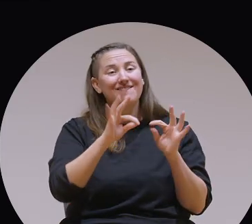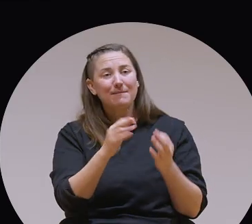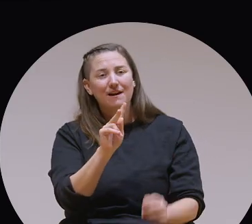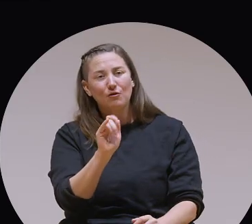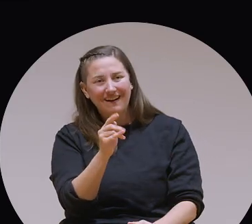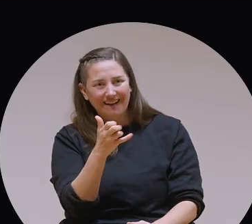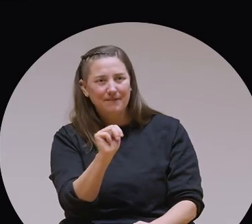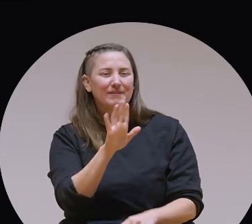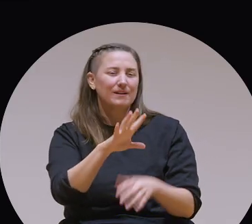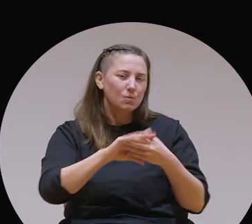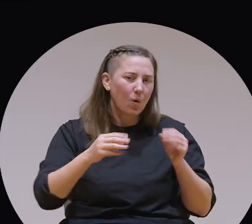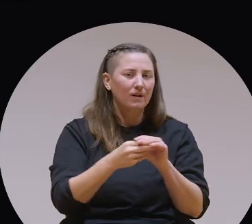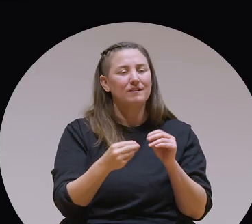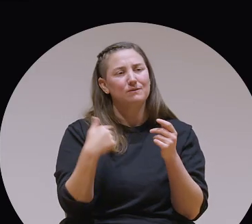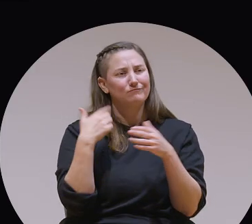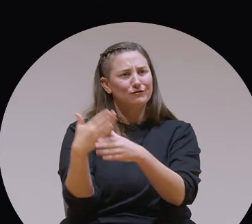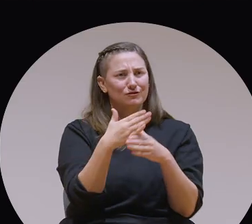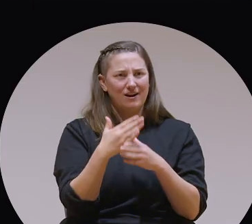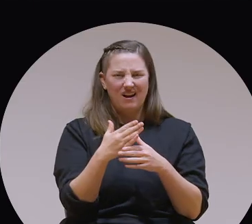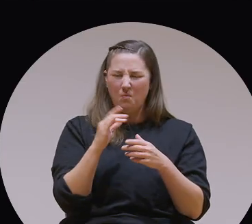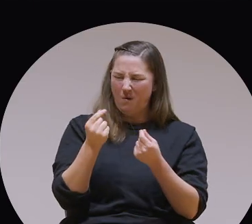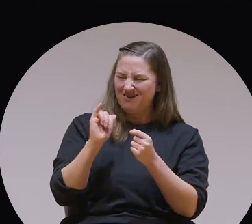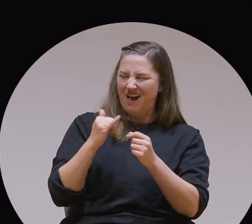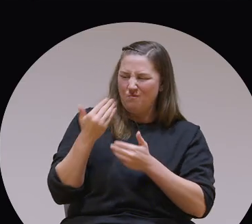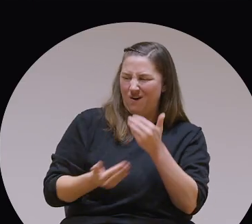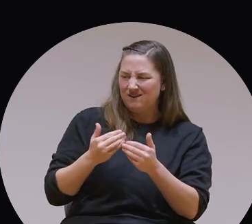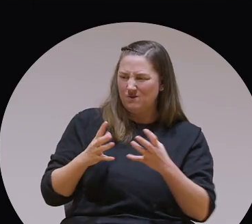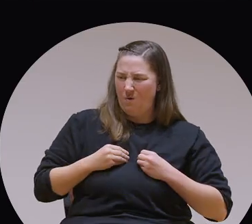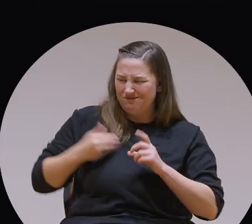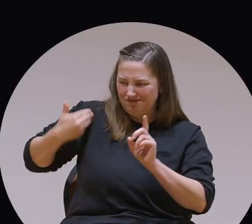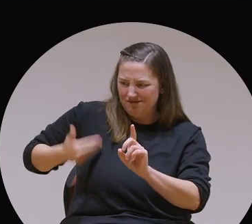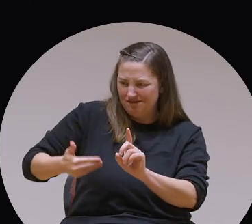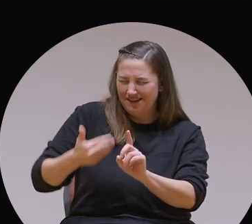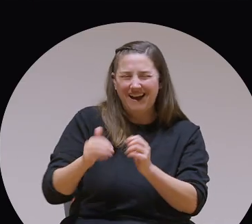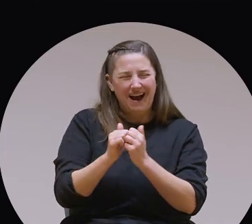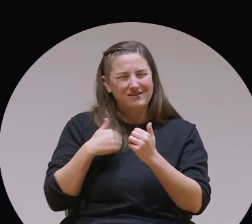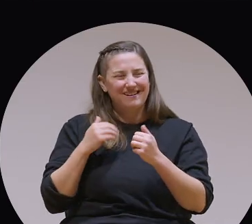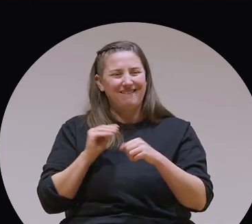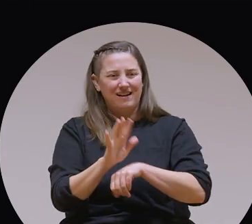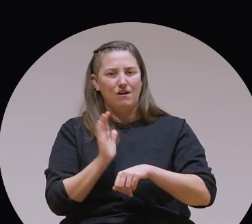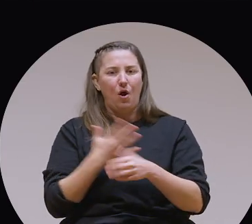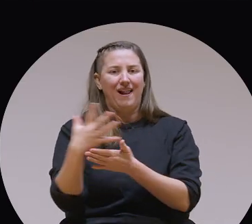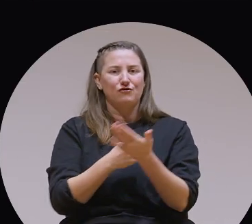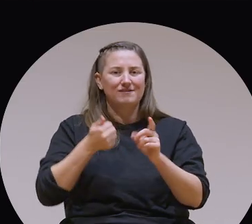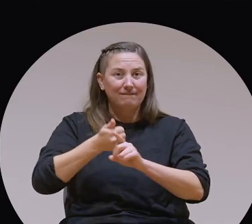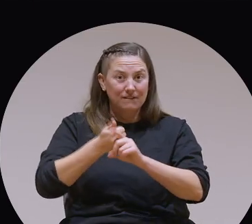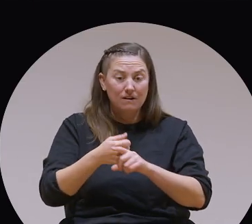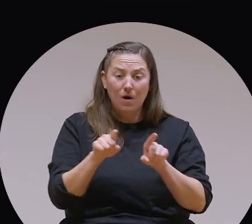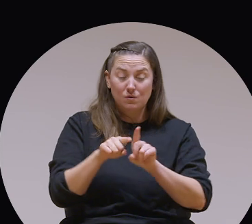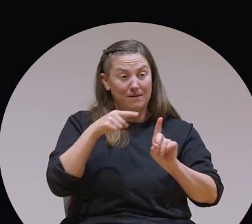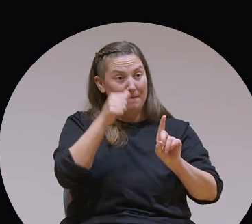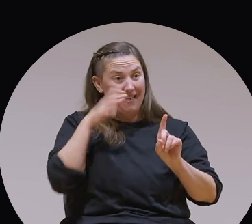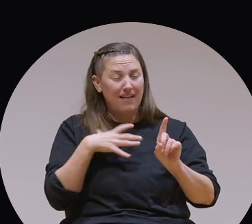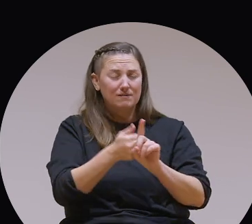his story, and talk about how that provenance caused these objects to enter the museum's collection, and how he is an integral